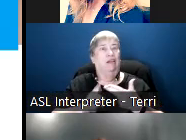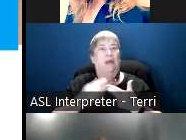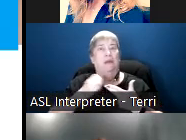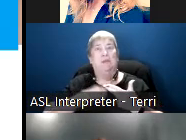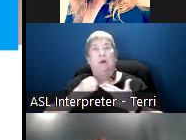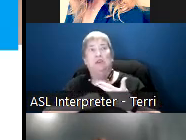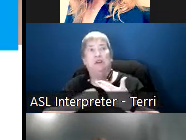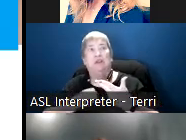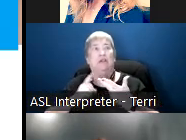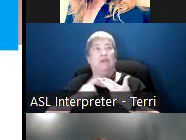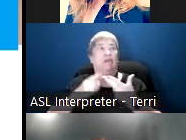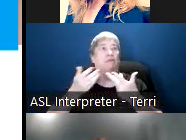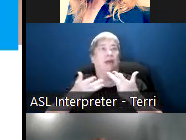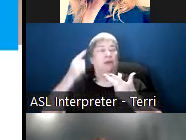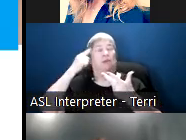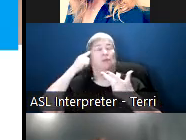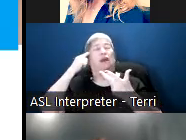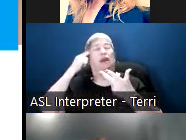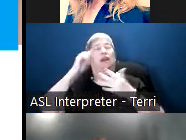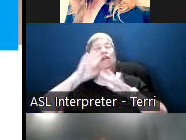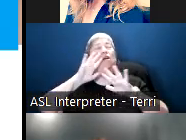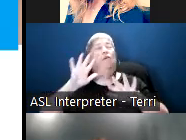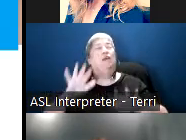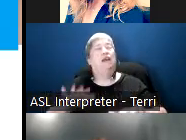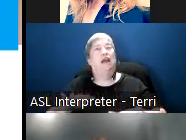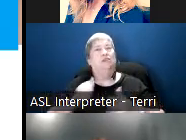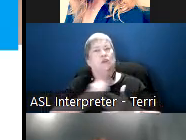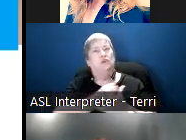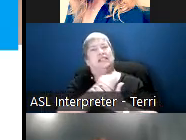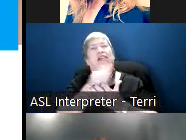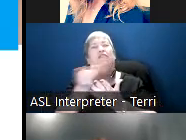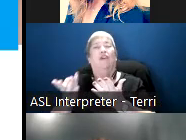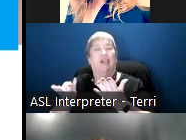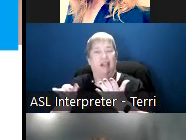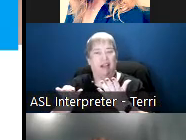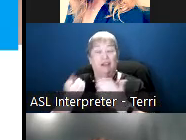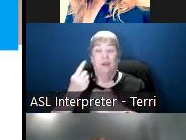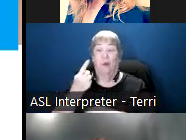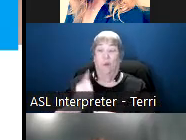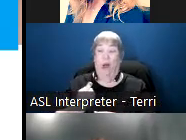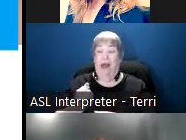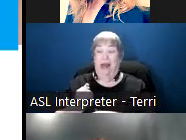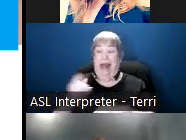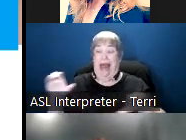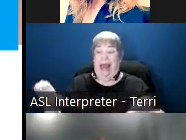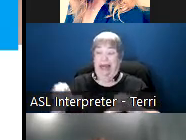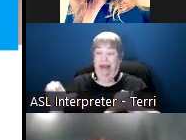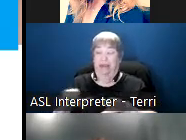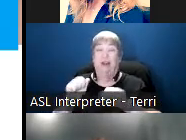5 or 6 pie slices of the self-care wheel. So keep that in mind too. One action could be a lot of